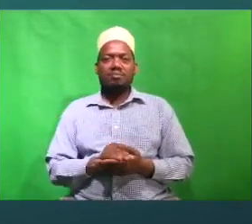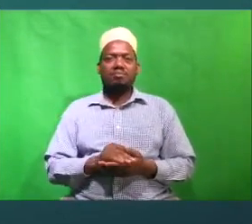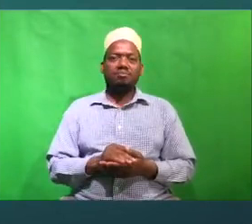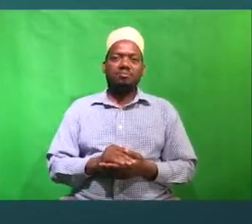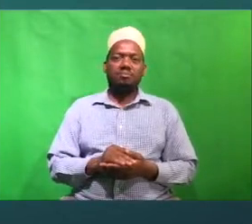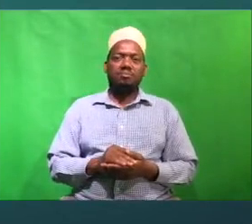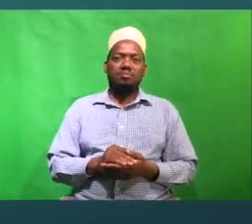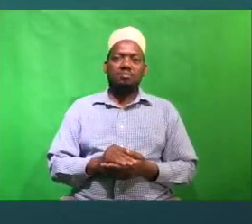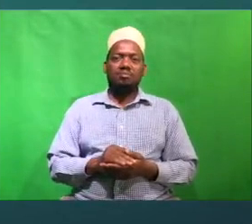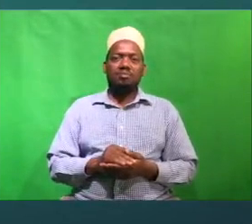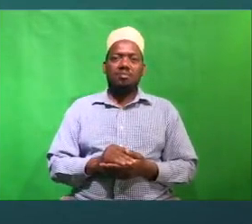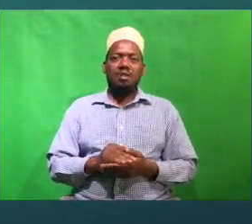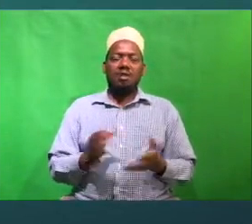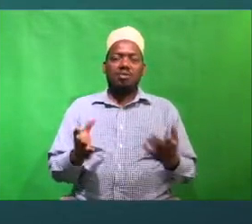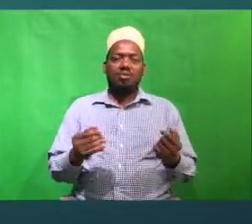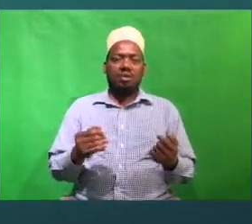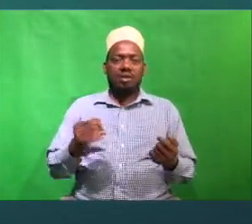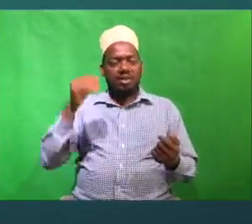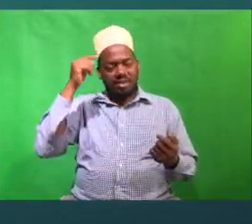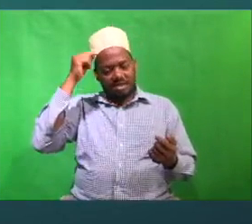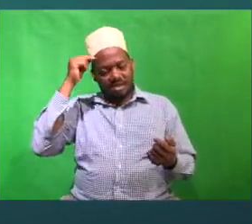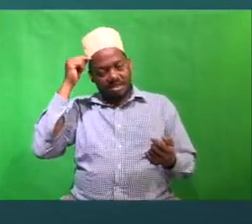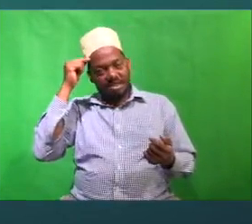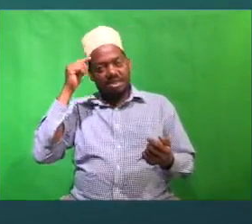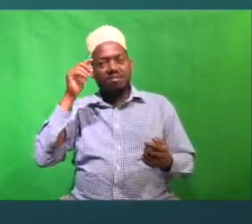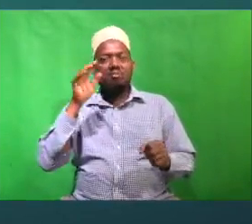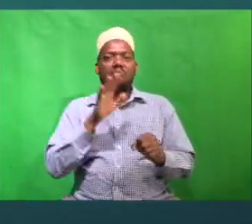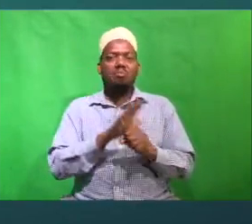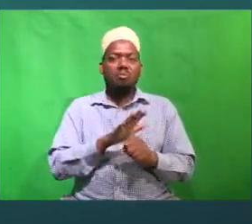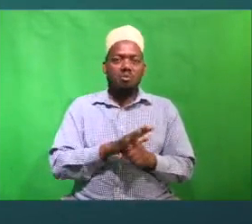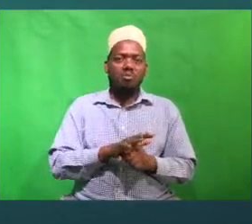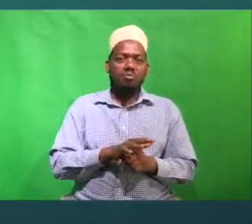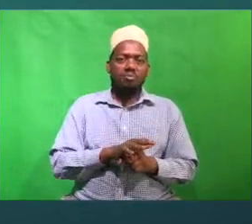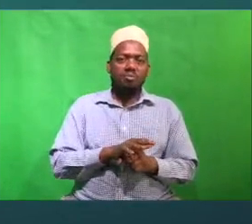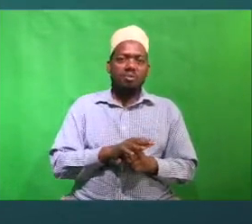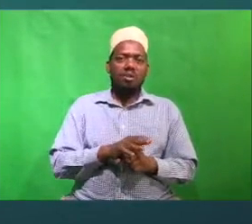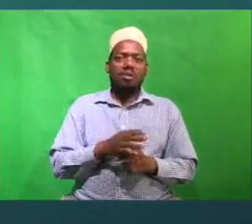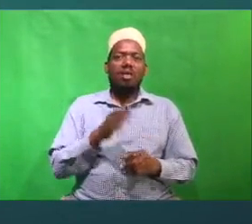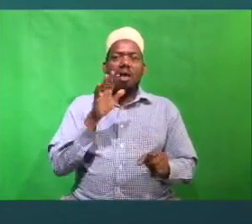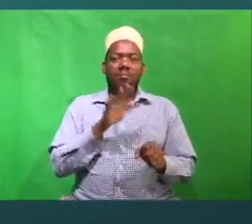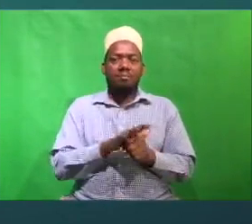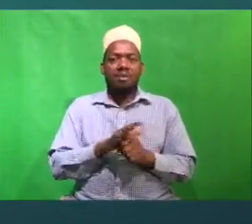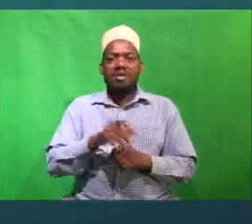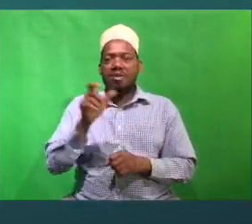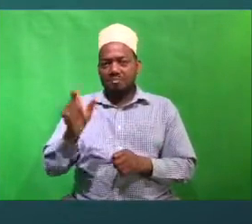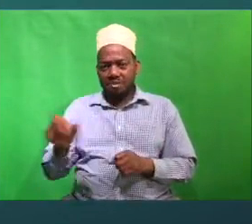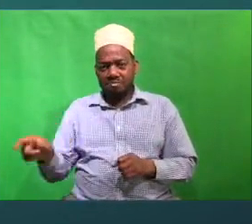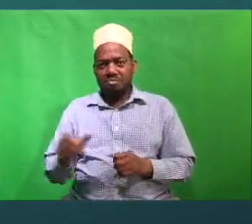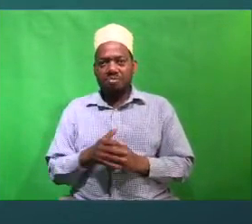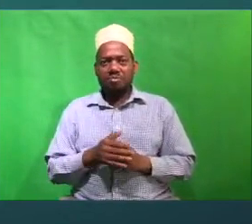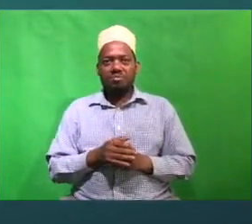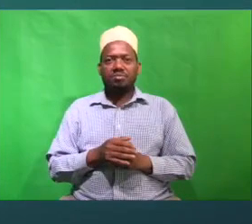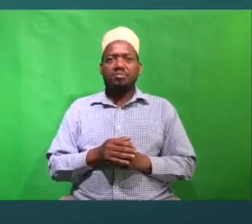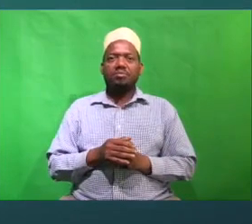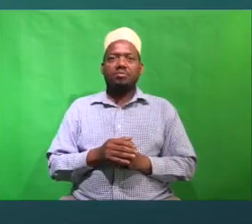my students. I think you can experience yourself on that town area. Are many people.